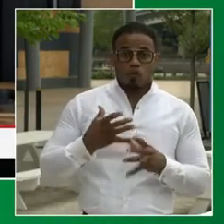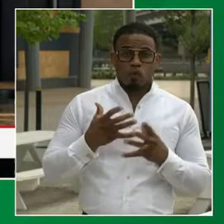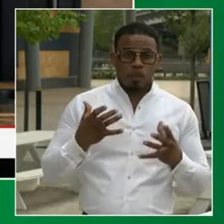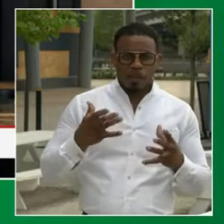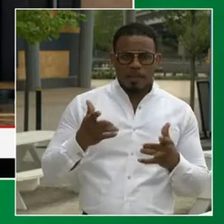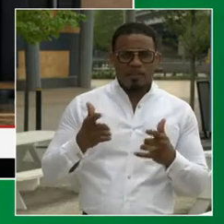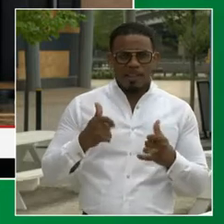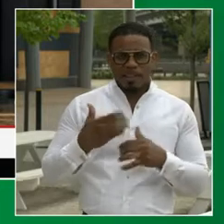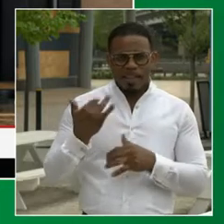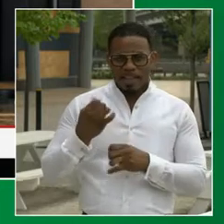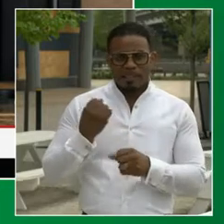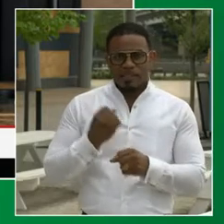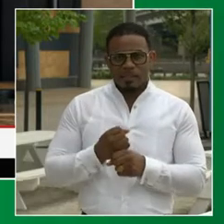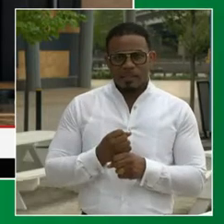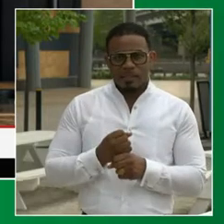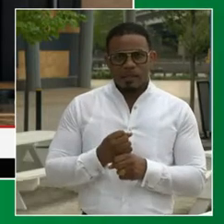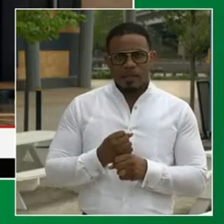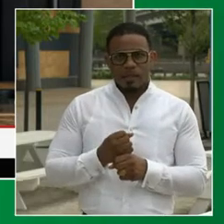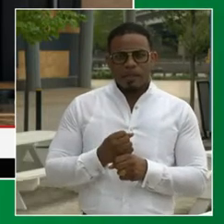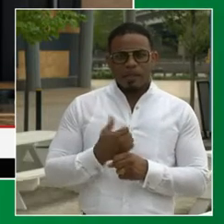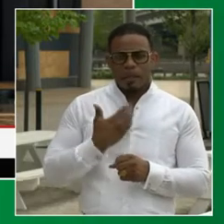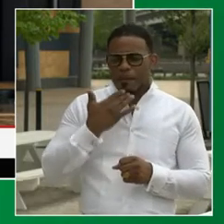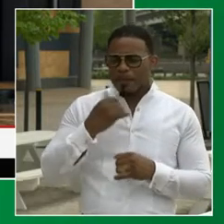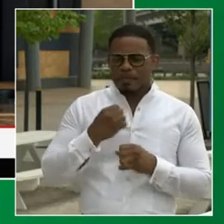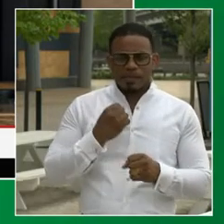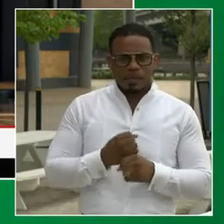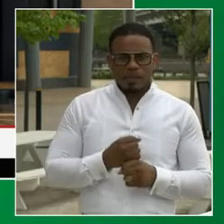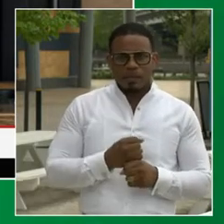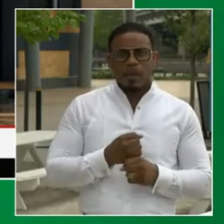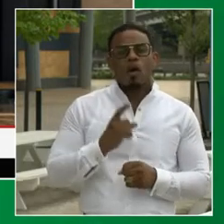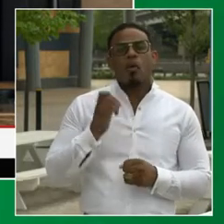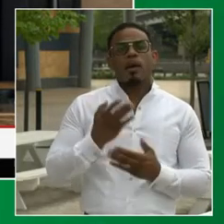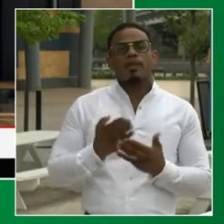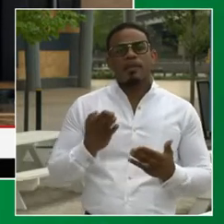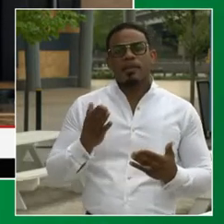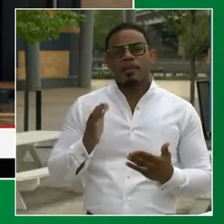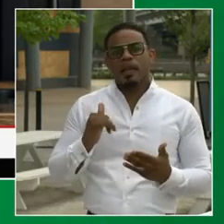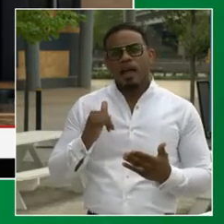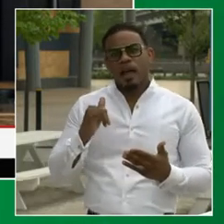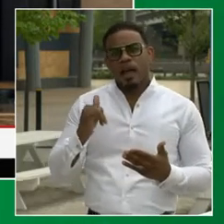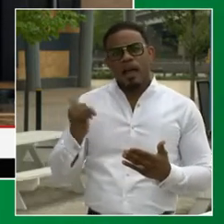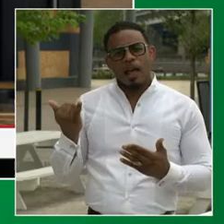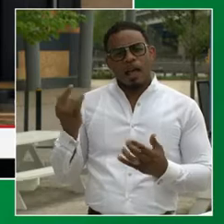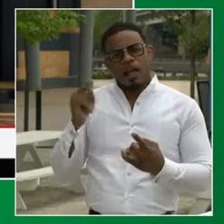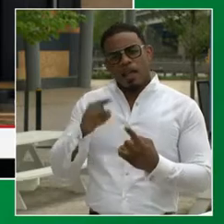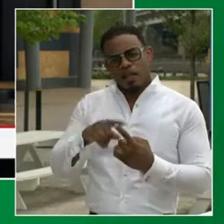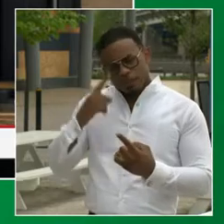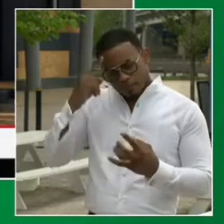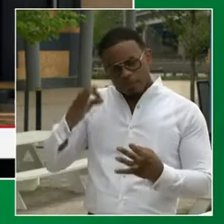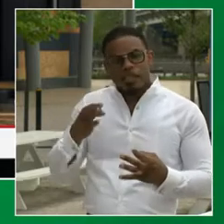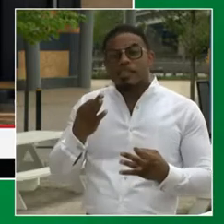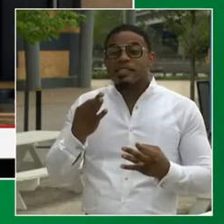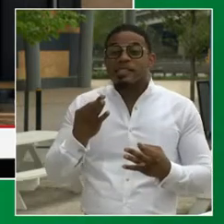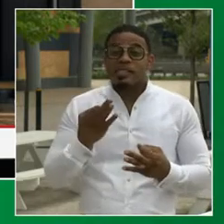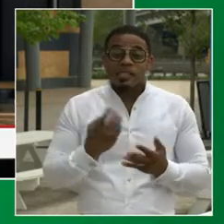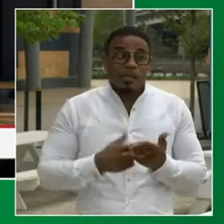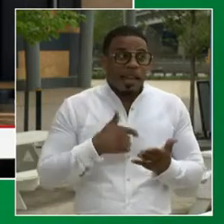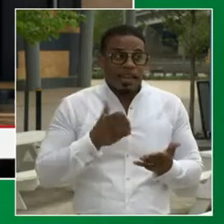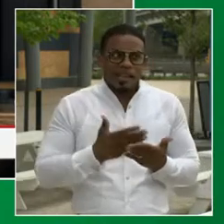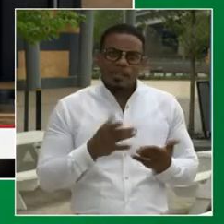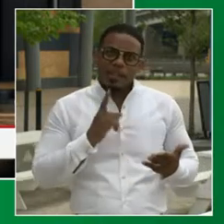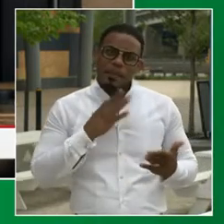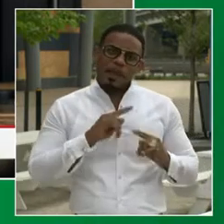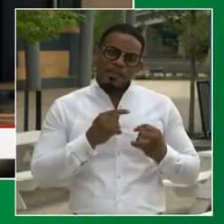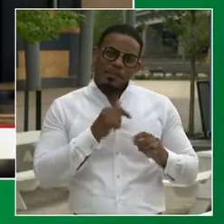so fast in the last year. Last year was my best year yet. And one of the things that I have come out to, sometimes I need things that